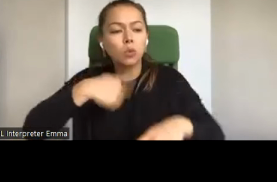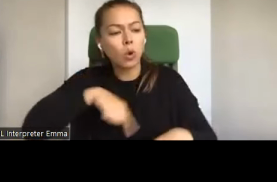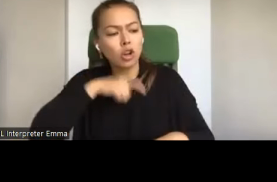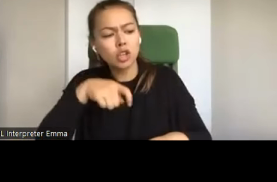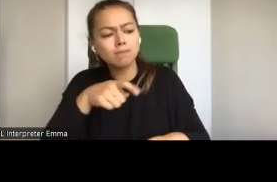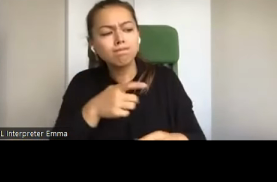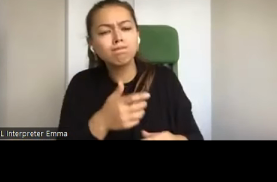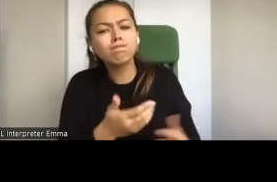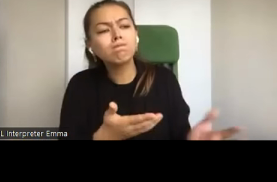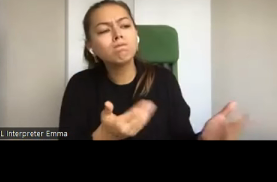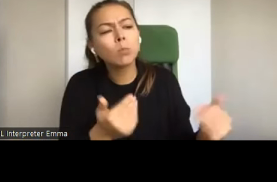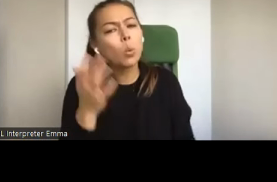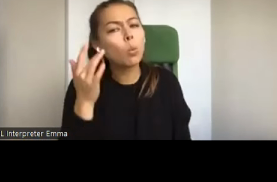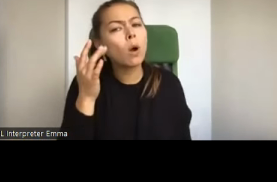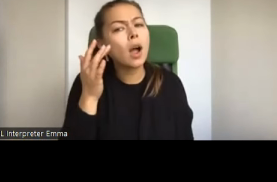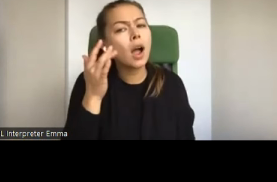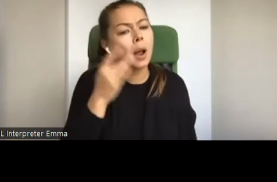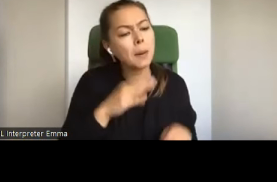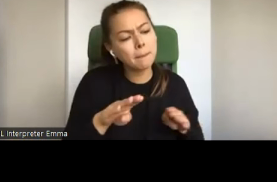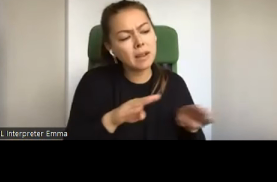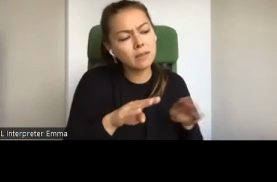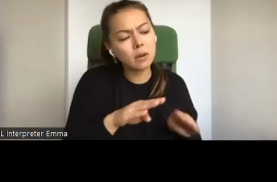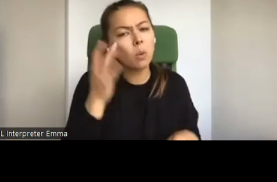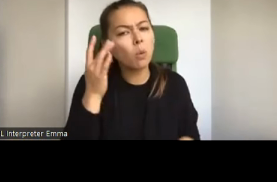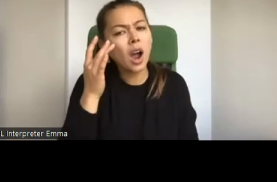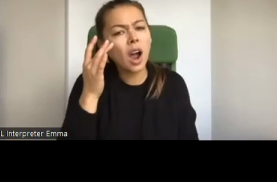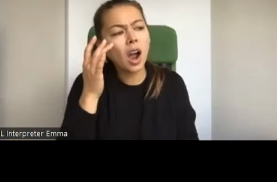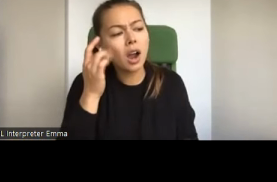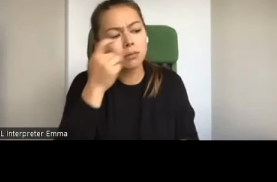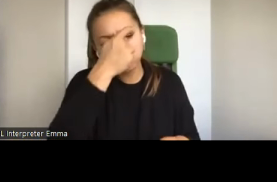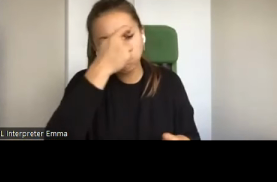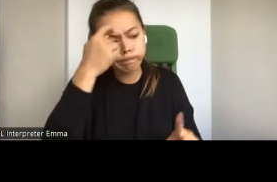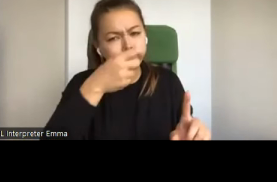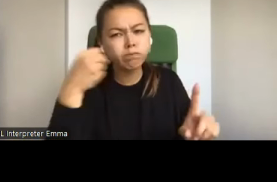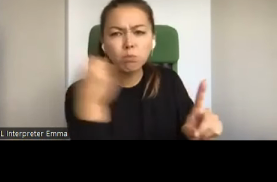further. Now, how can these